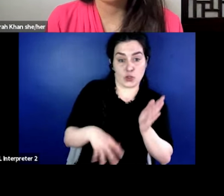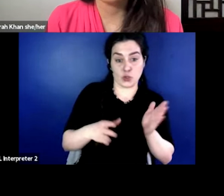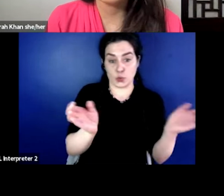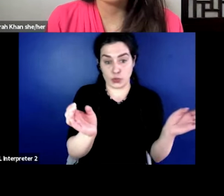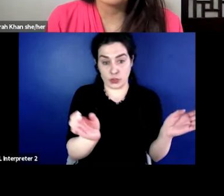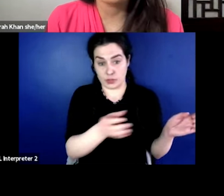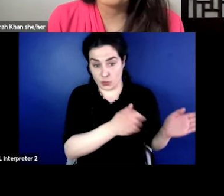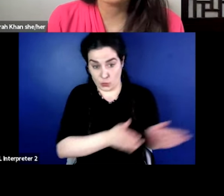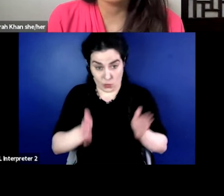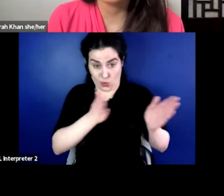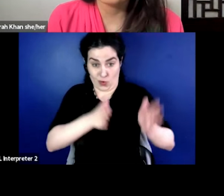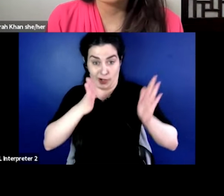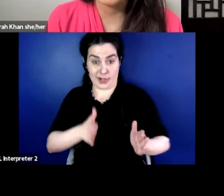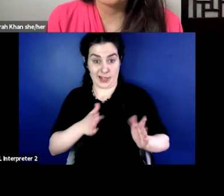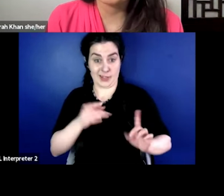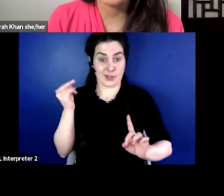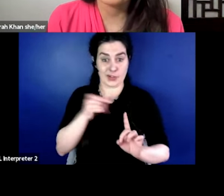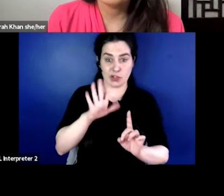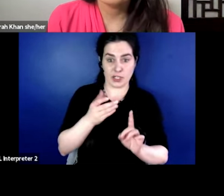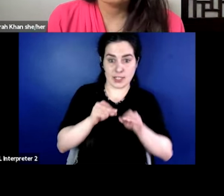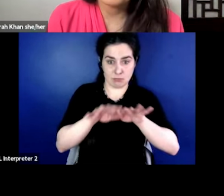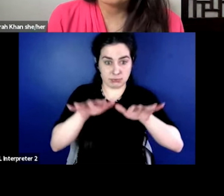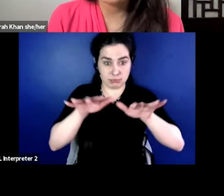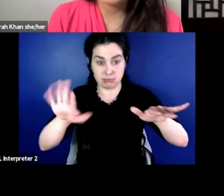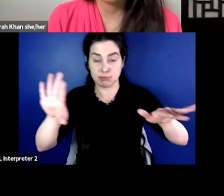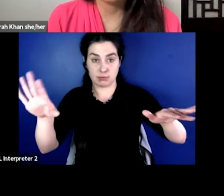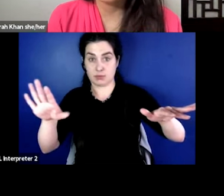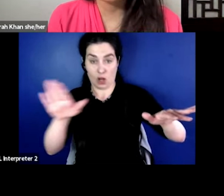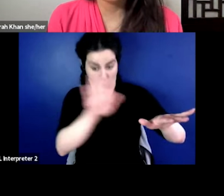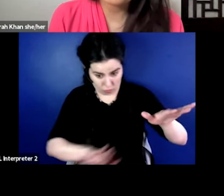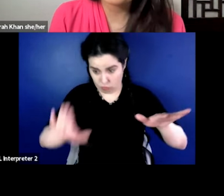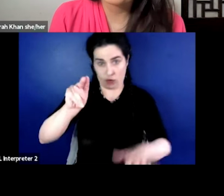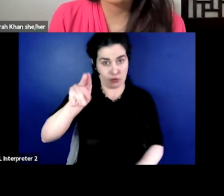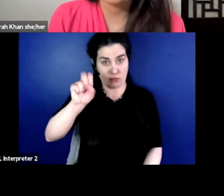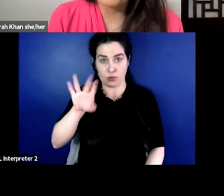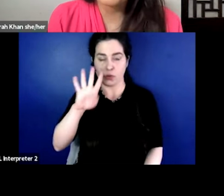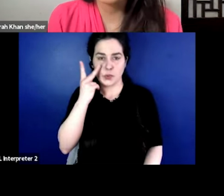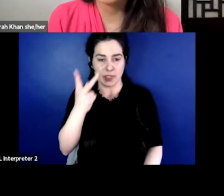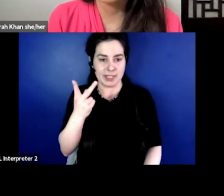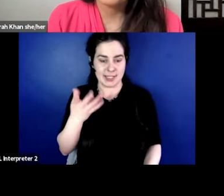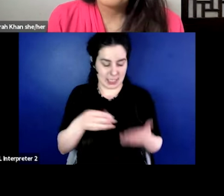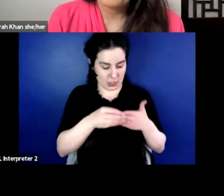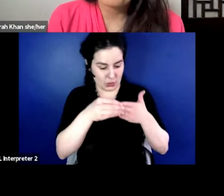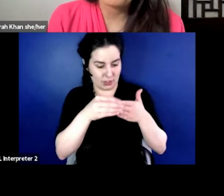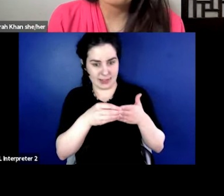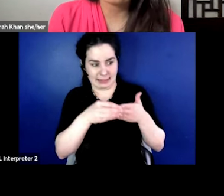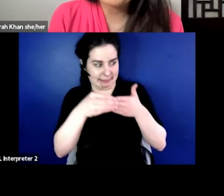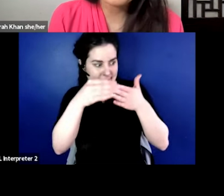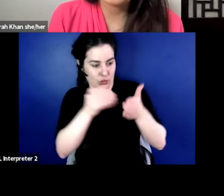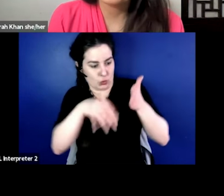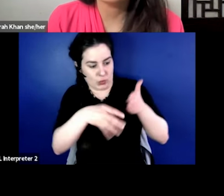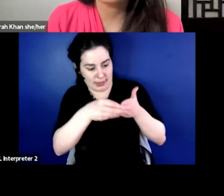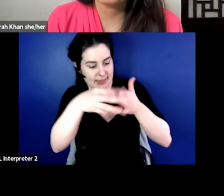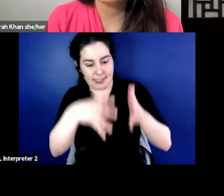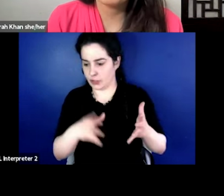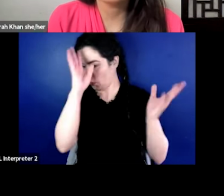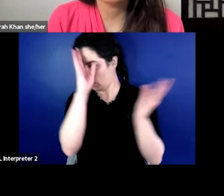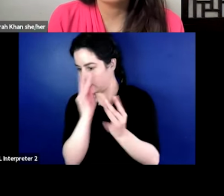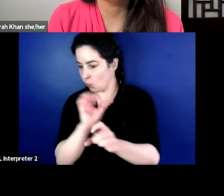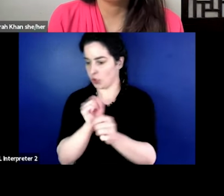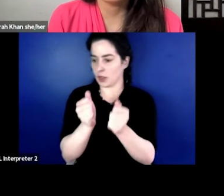us because, again, we want to see students' voices amplified. Many of our team were recently students or are students, are working with students.